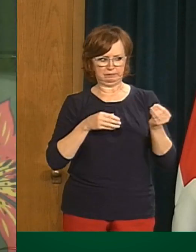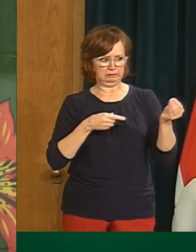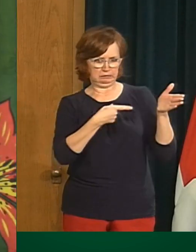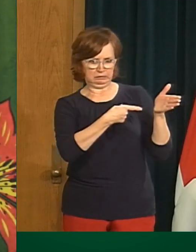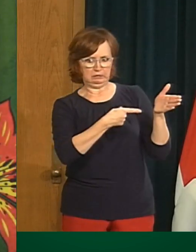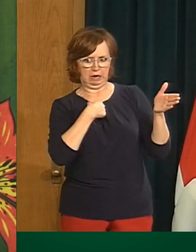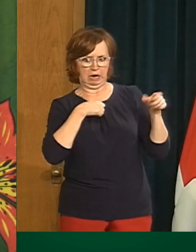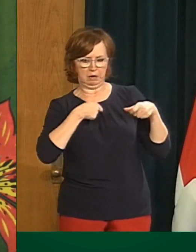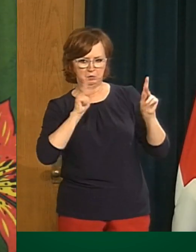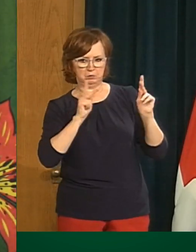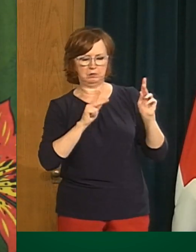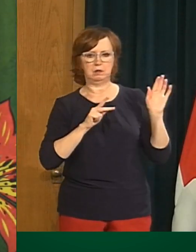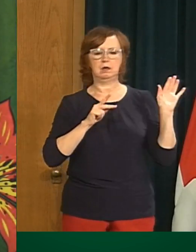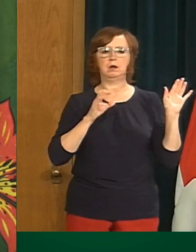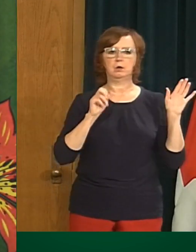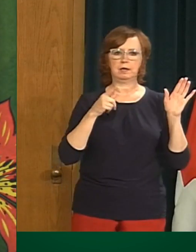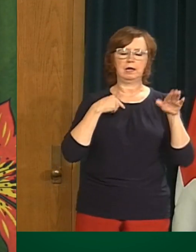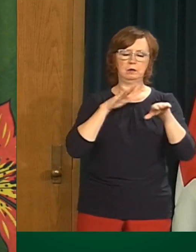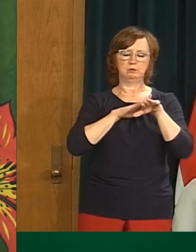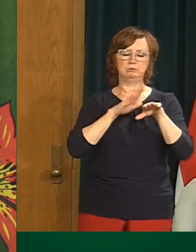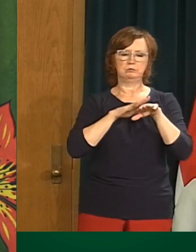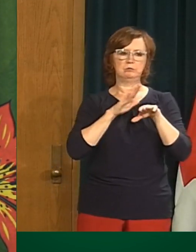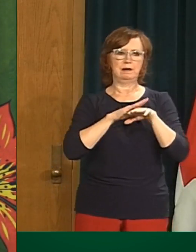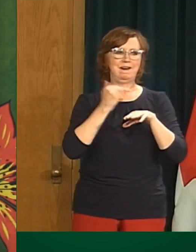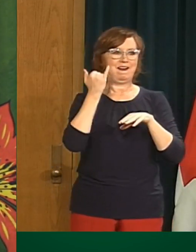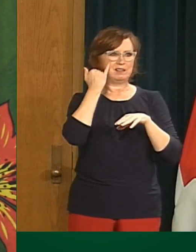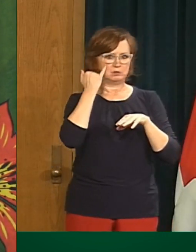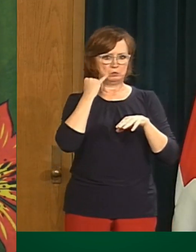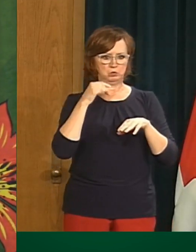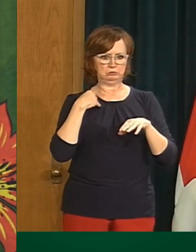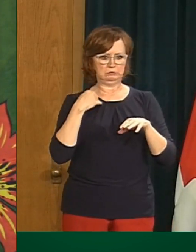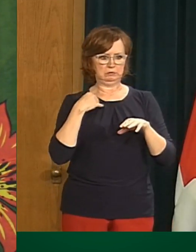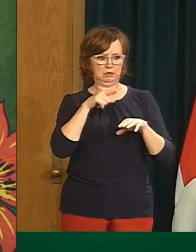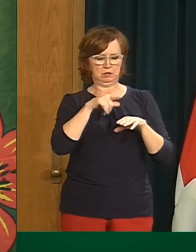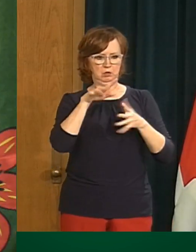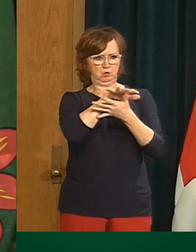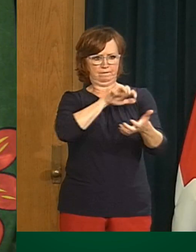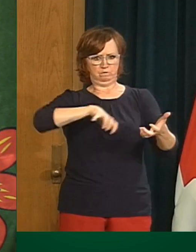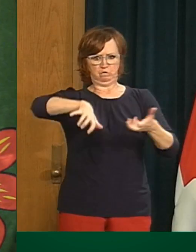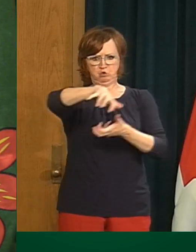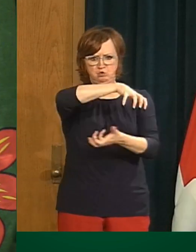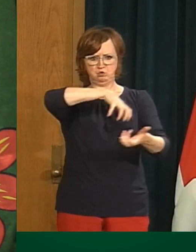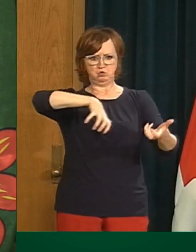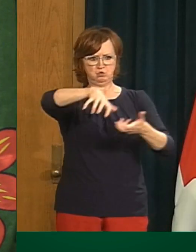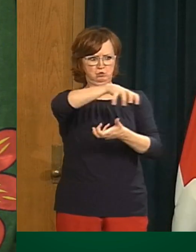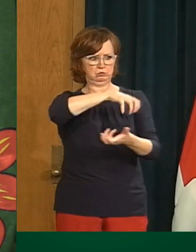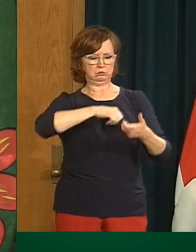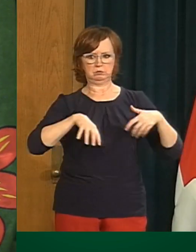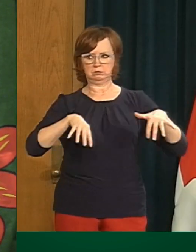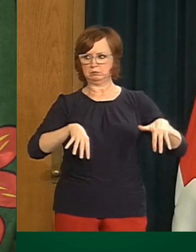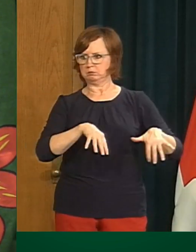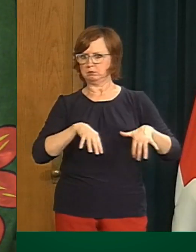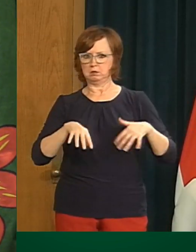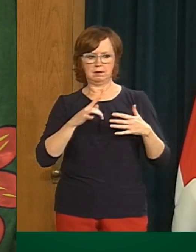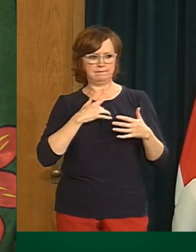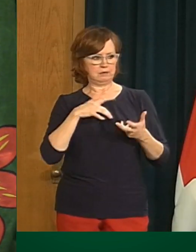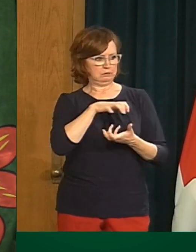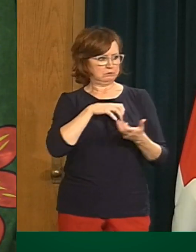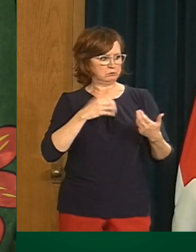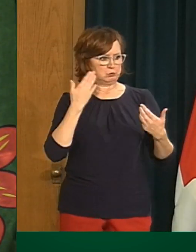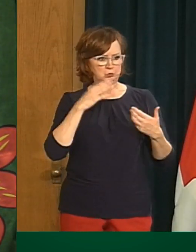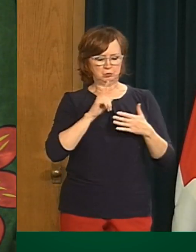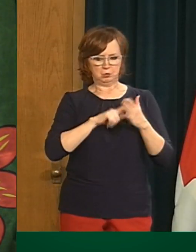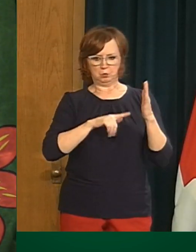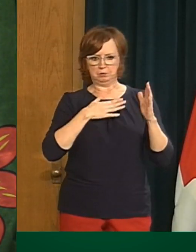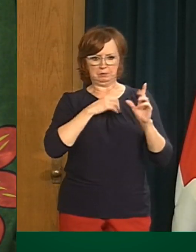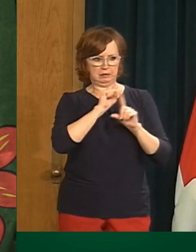any of these individuals and anyone that has any questions with respect to specifics of their occupation or their sector of